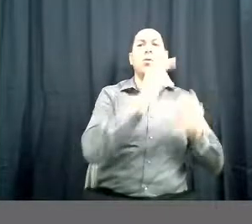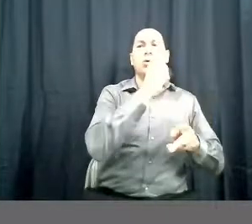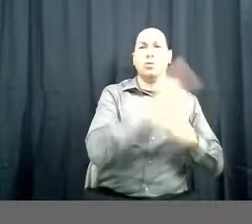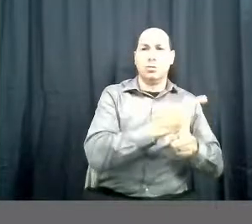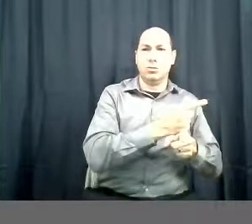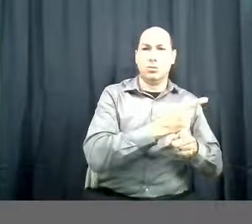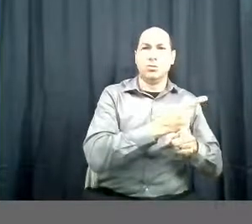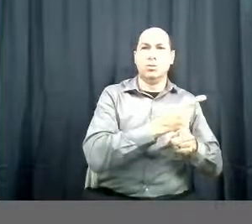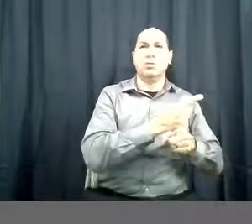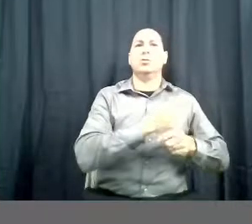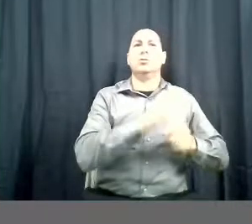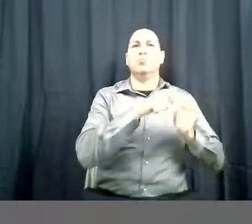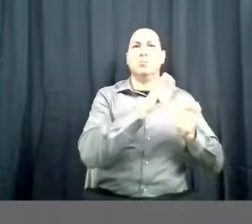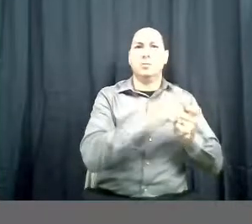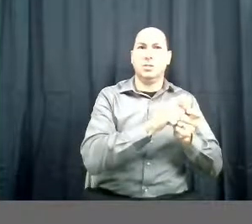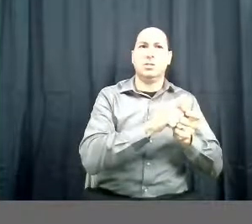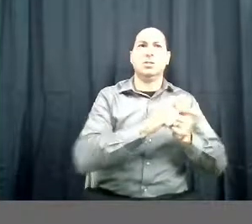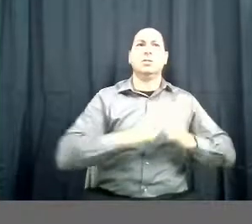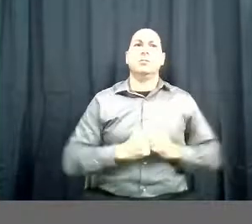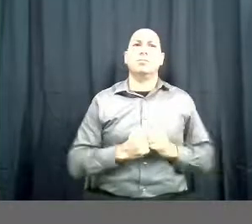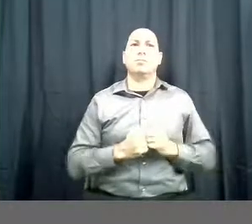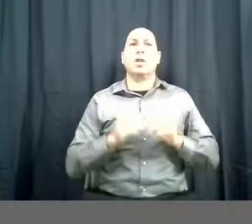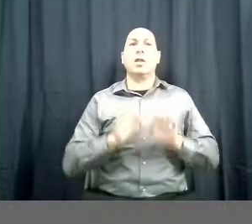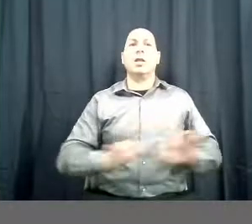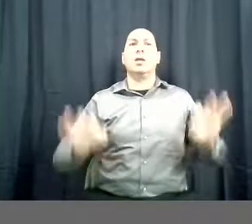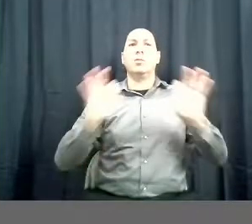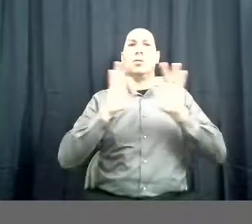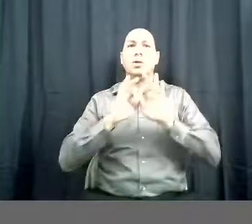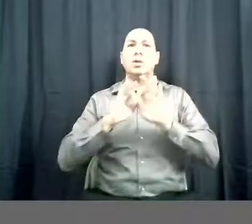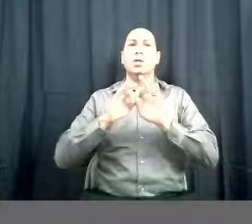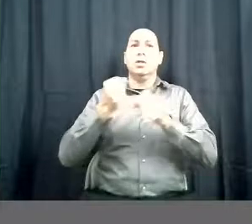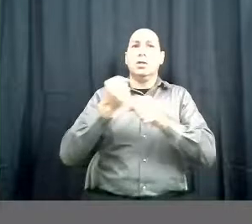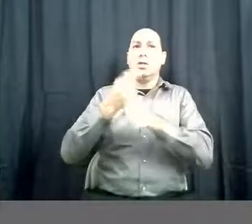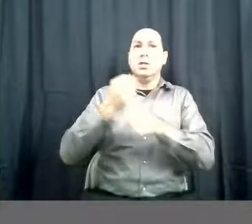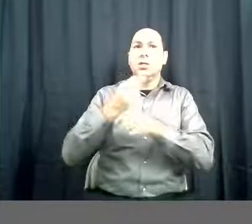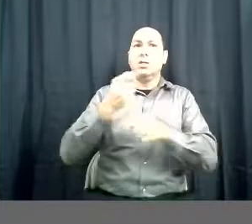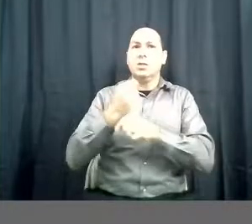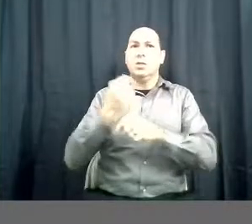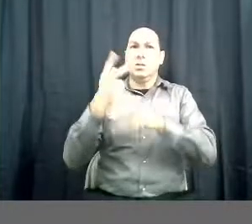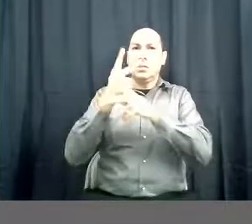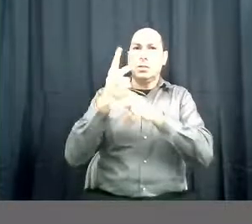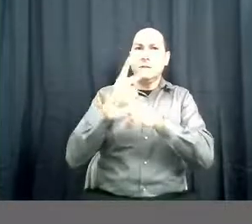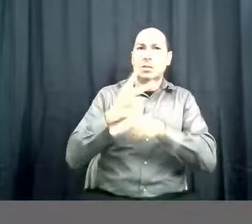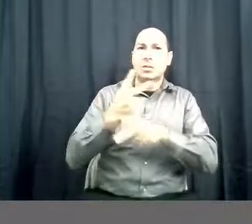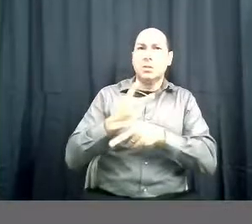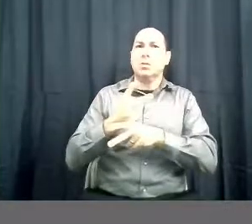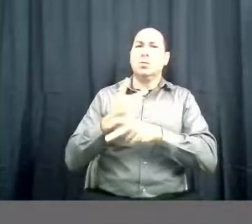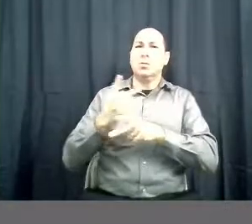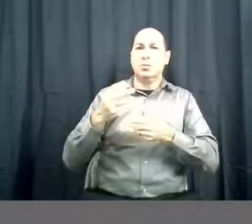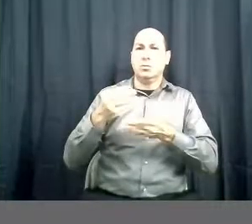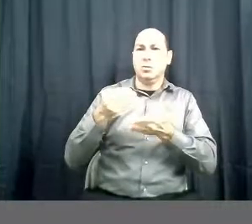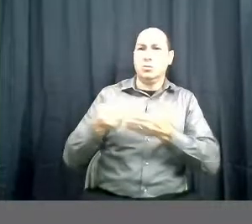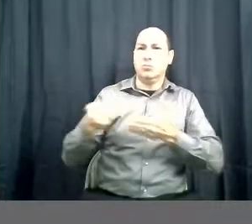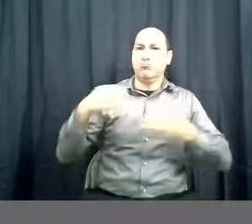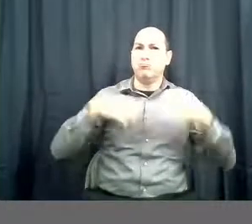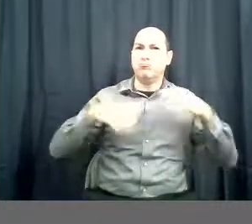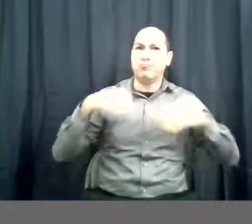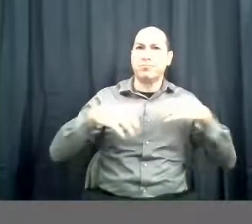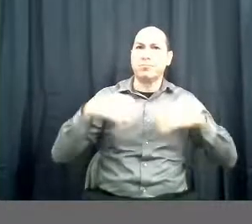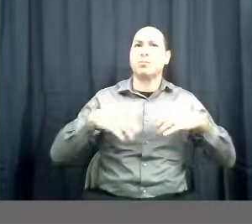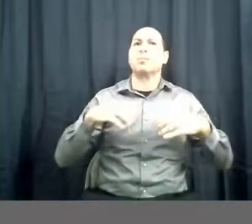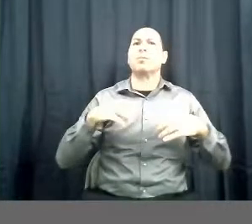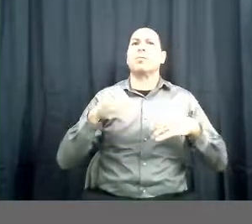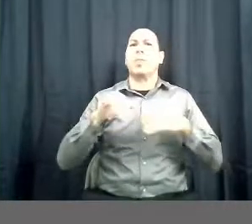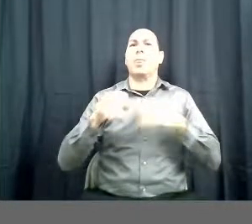of revenue forecast accuracy can be misleading. Revenue may exceed a mid-year target as the monthly forecast